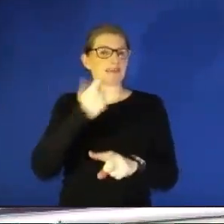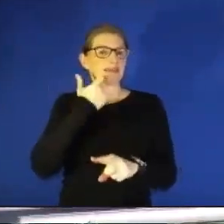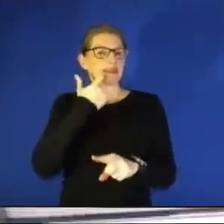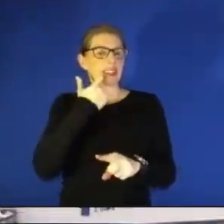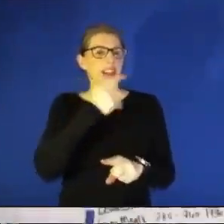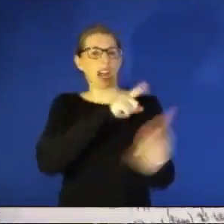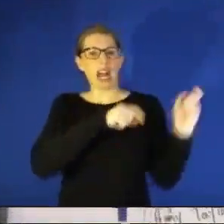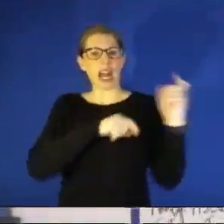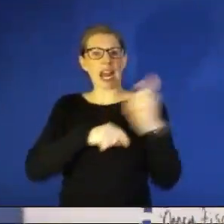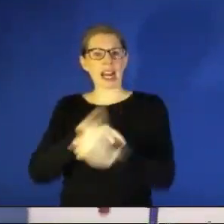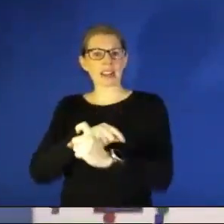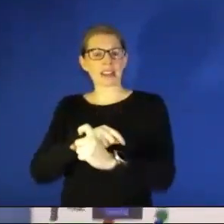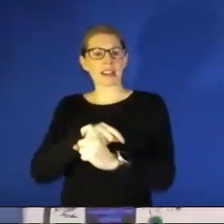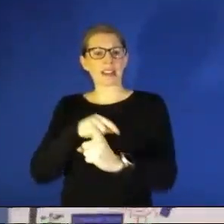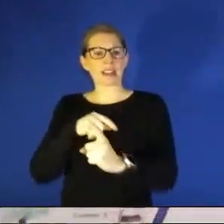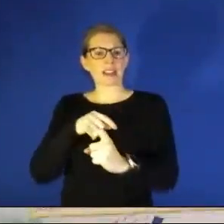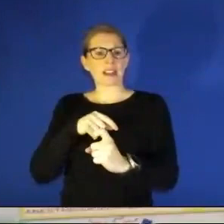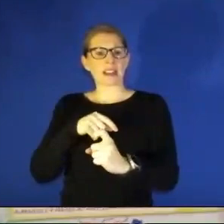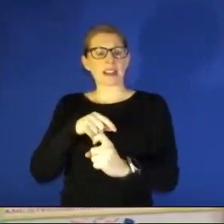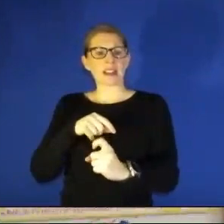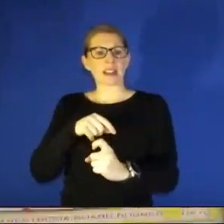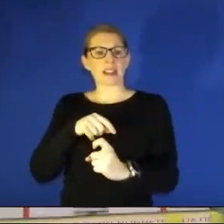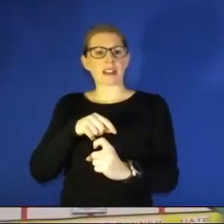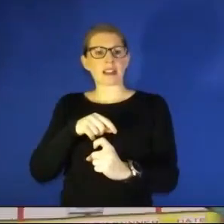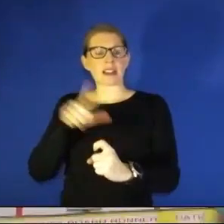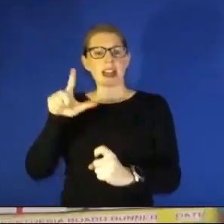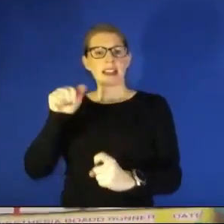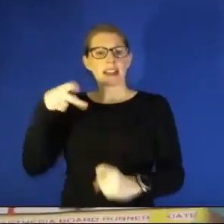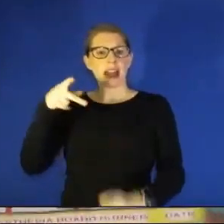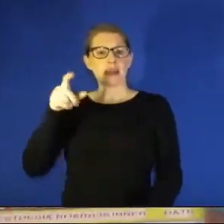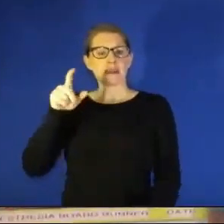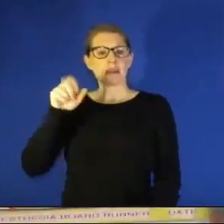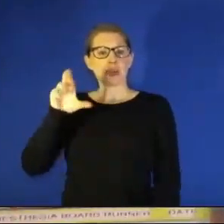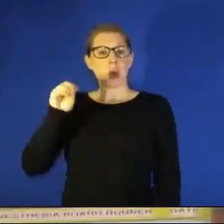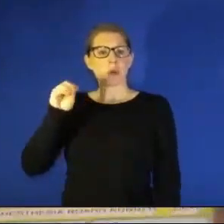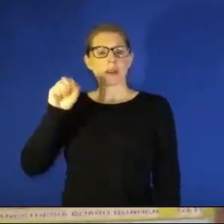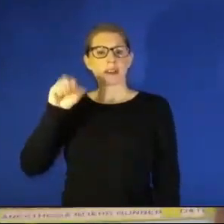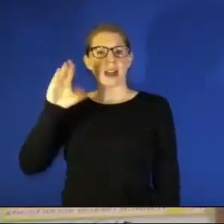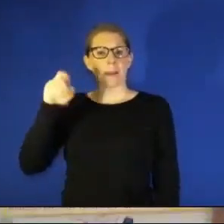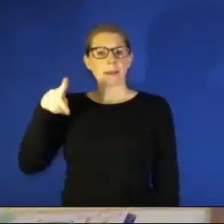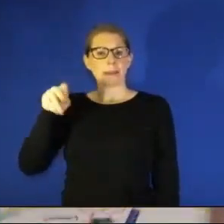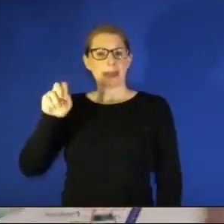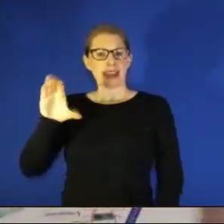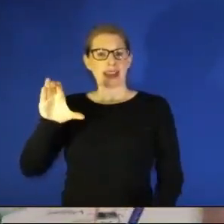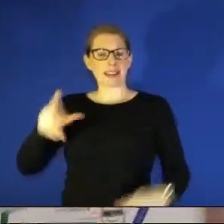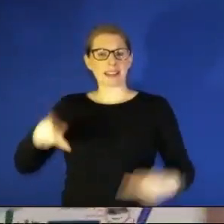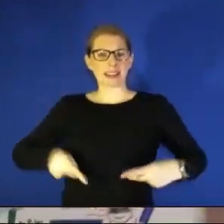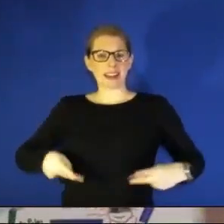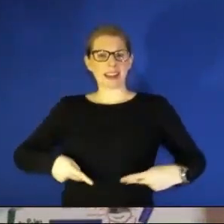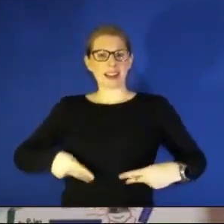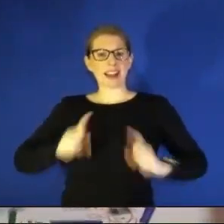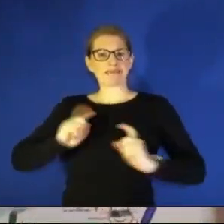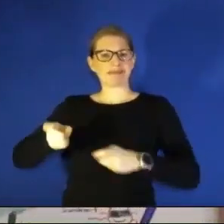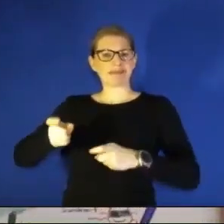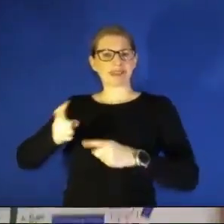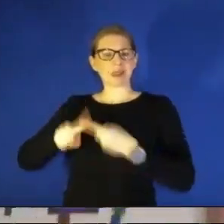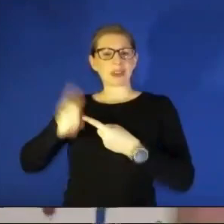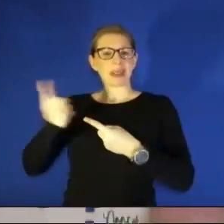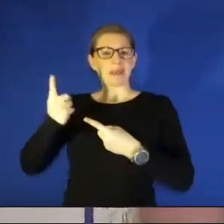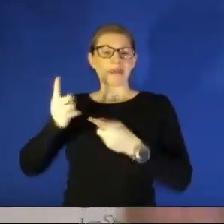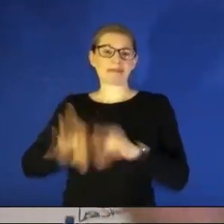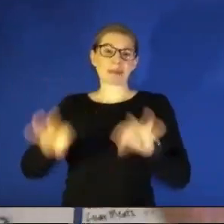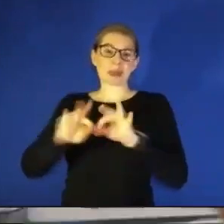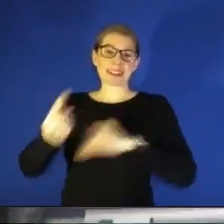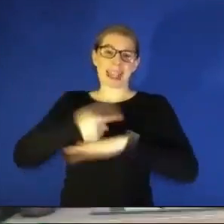hallway. We're doing a laparoscopic donor nephrectomy. Someone is donating their kidney altruistically to someone, so it's a big day today. And